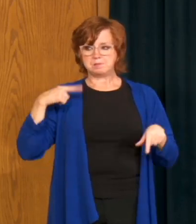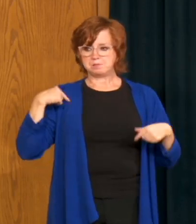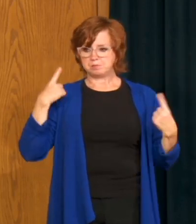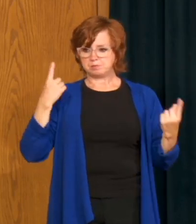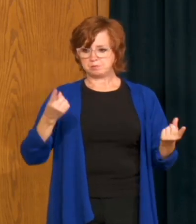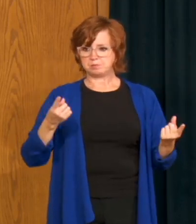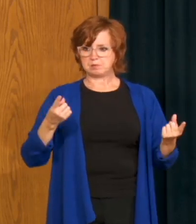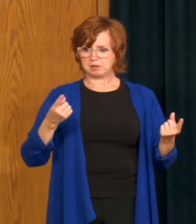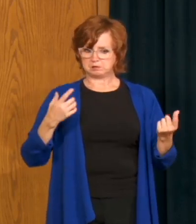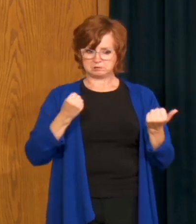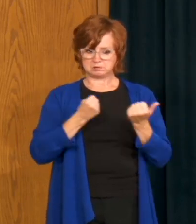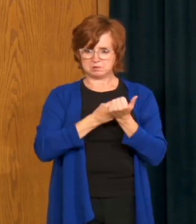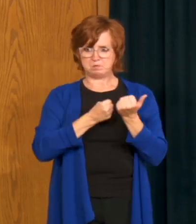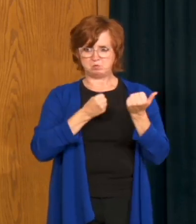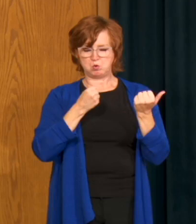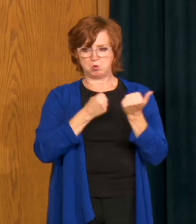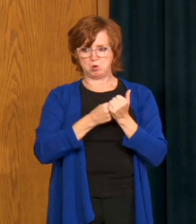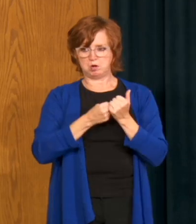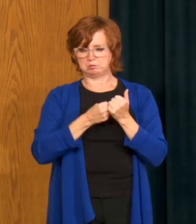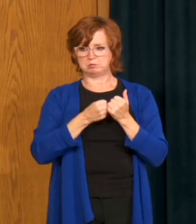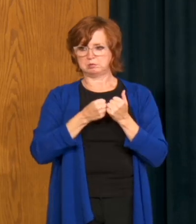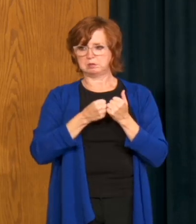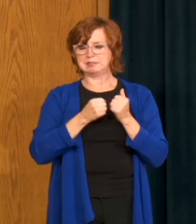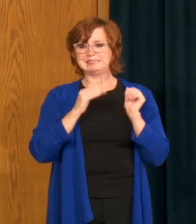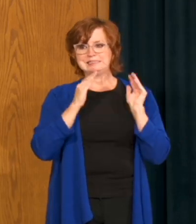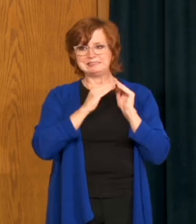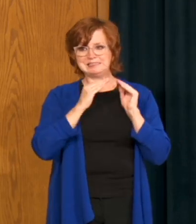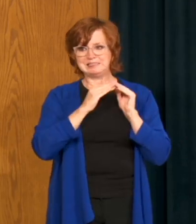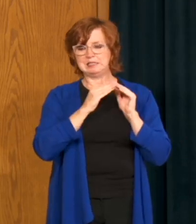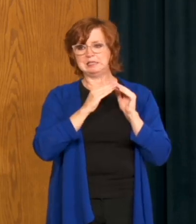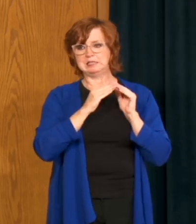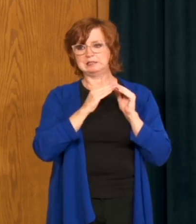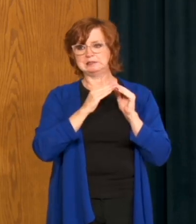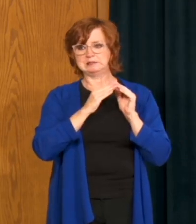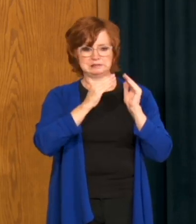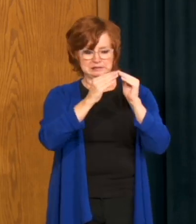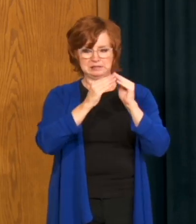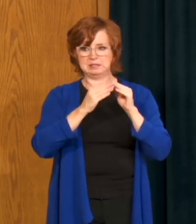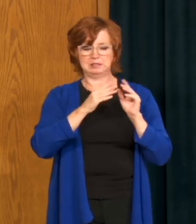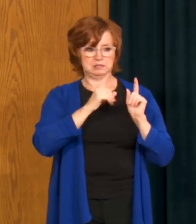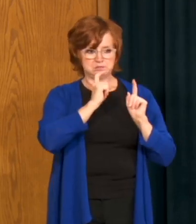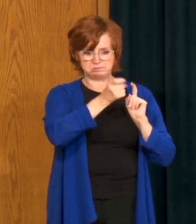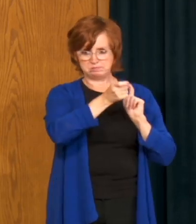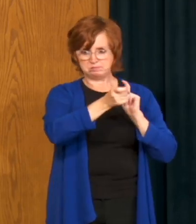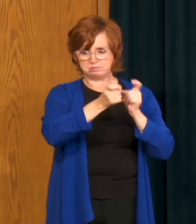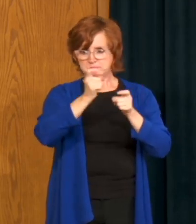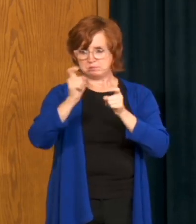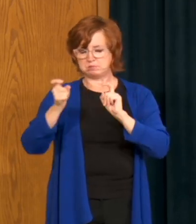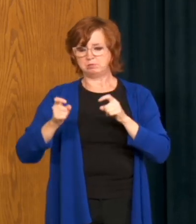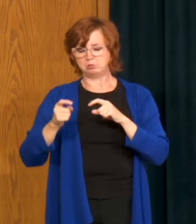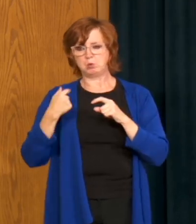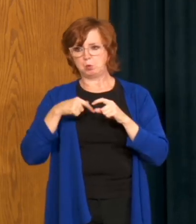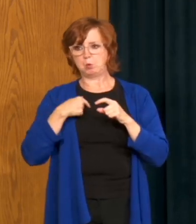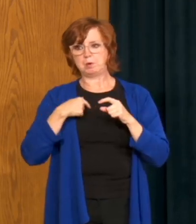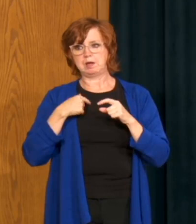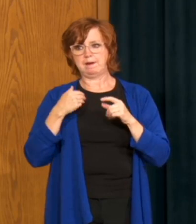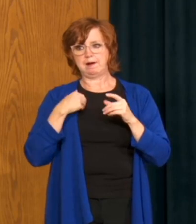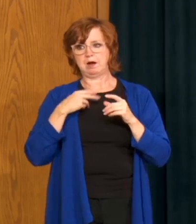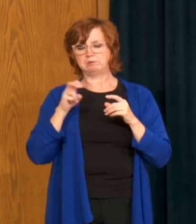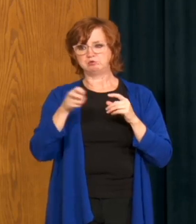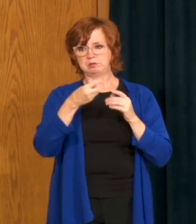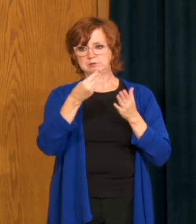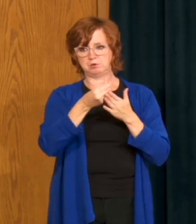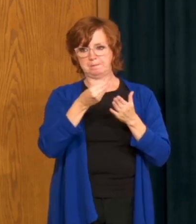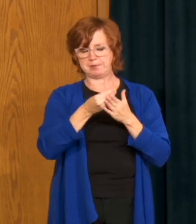unspecified municipal support in the way of our municipal revenue sharing. That's become very evident during our conversations with the federal government on a